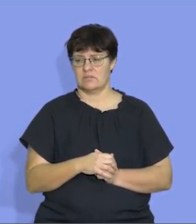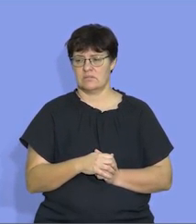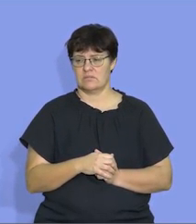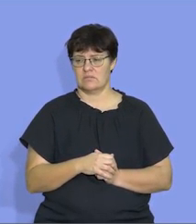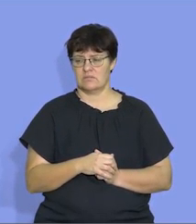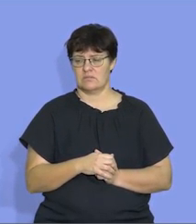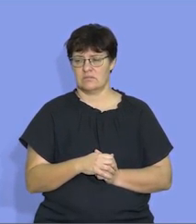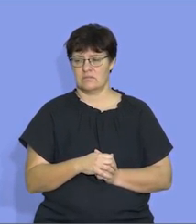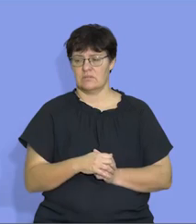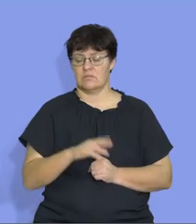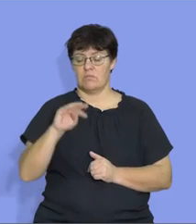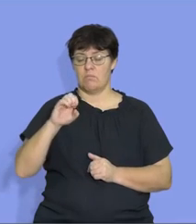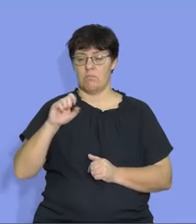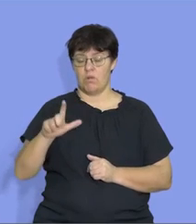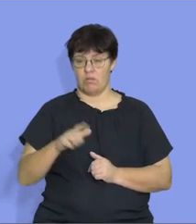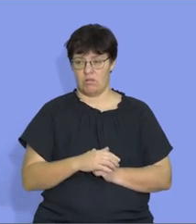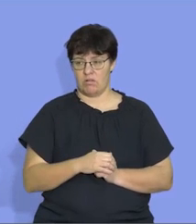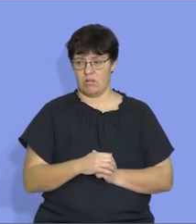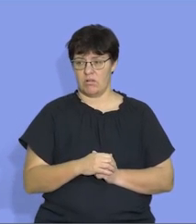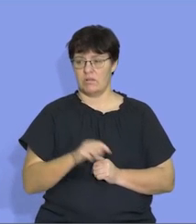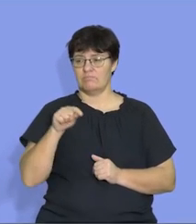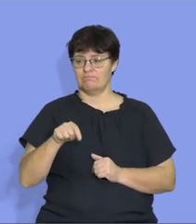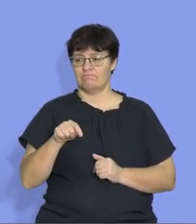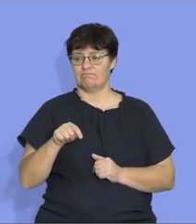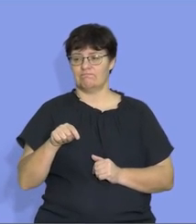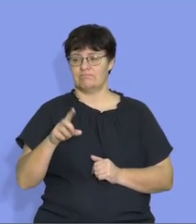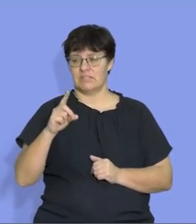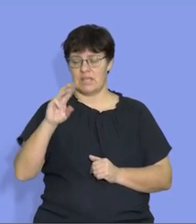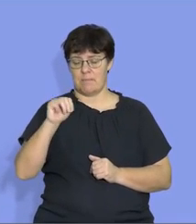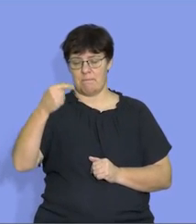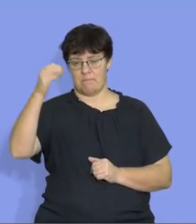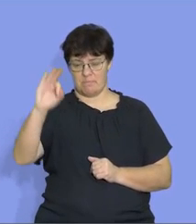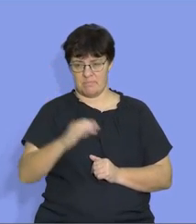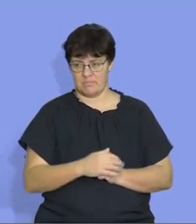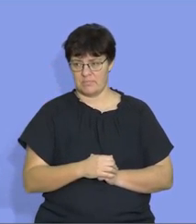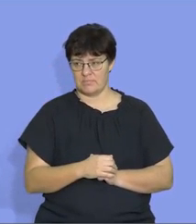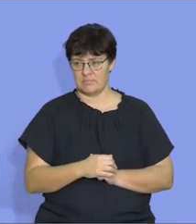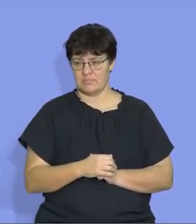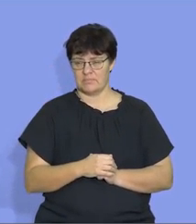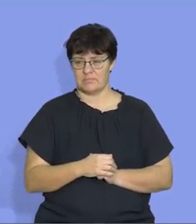0.0625 moles per cubic decimeter. Right.